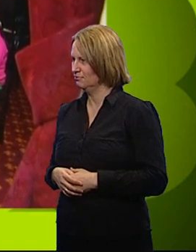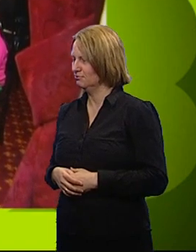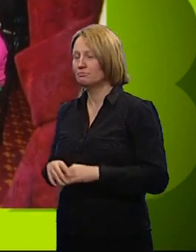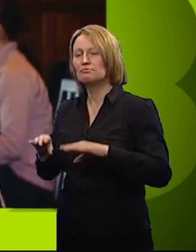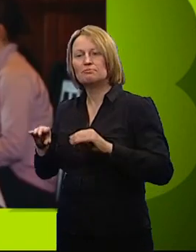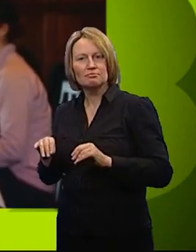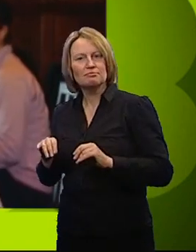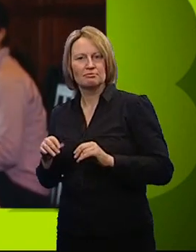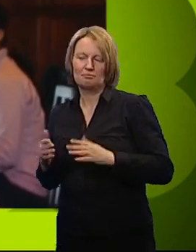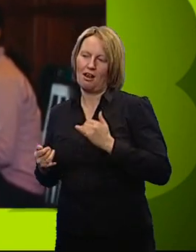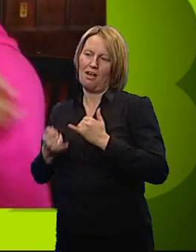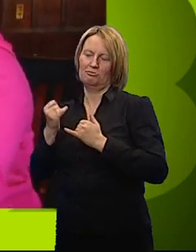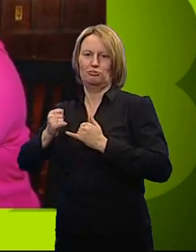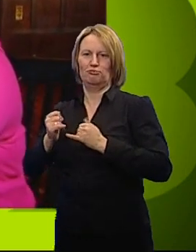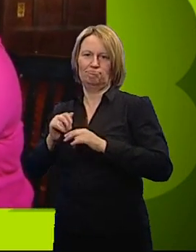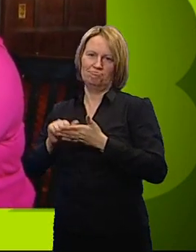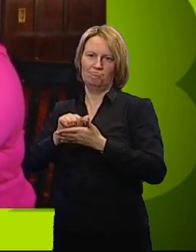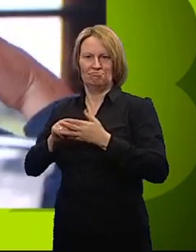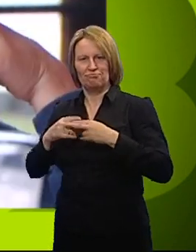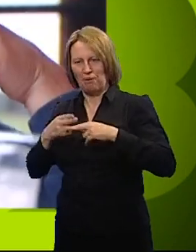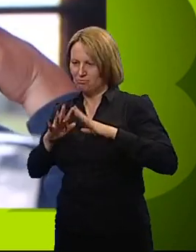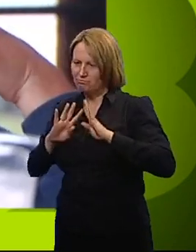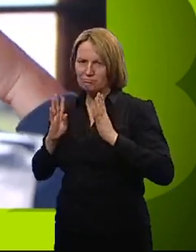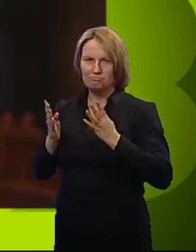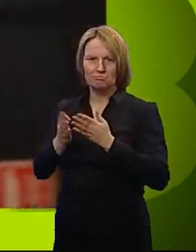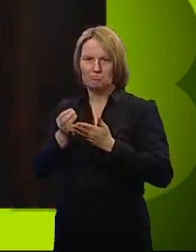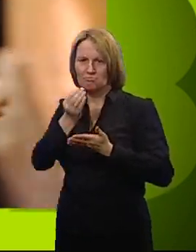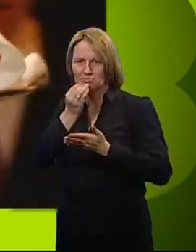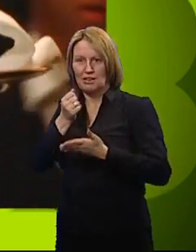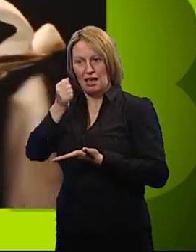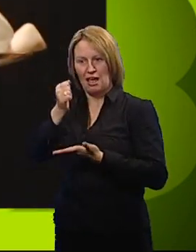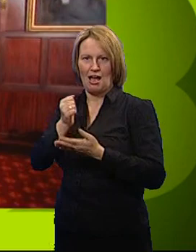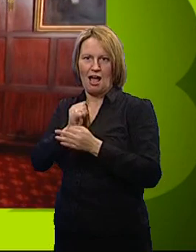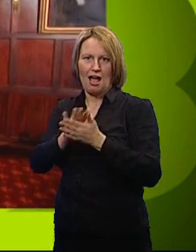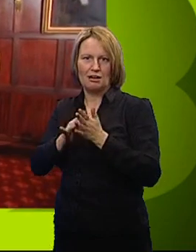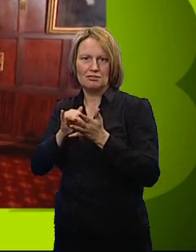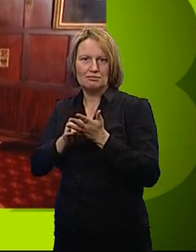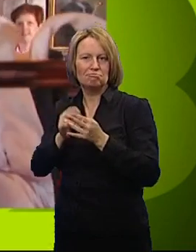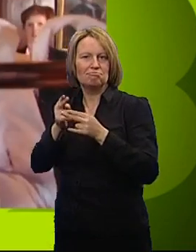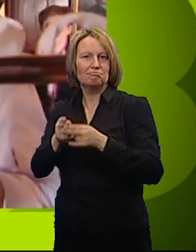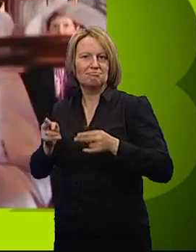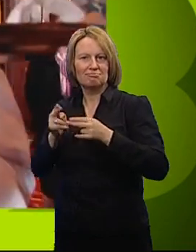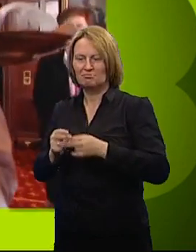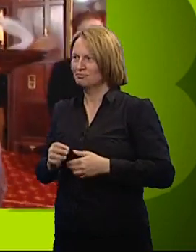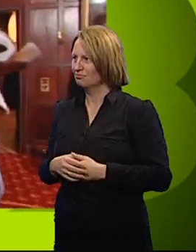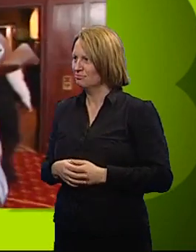To finish things off in traditional Scottish style, the family sit down for an end-of-break haggis dinner.